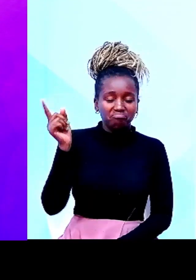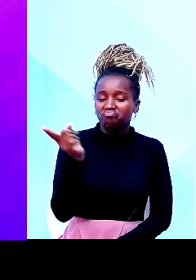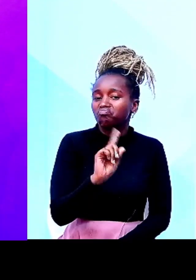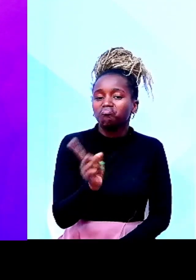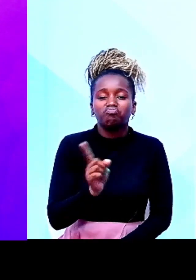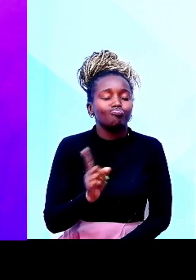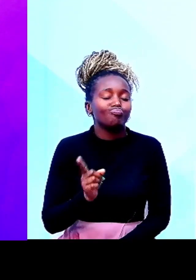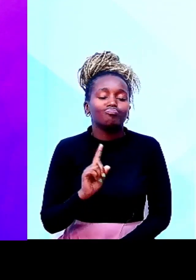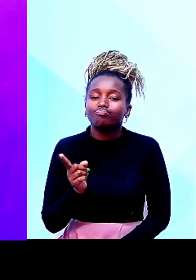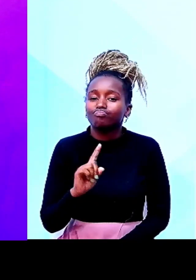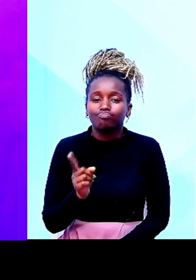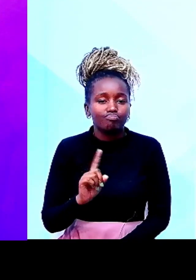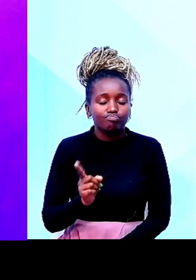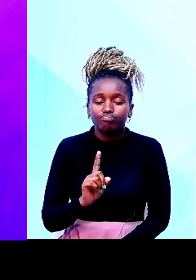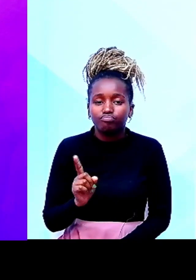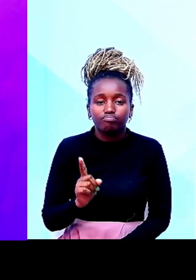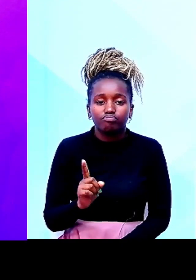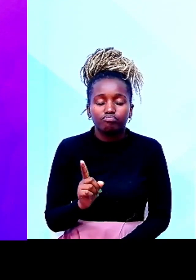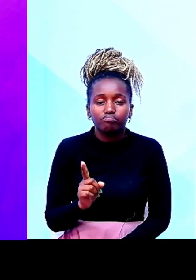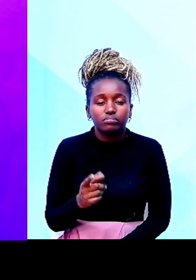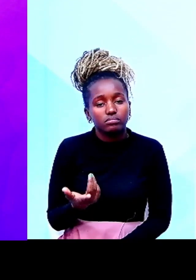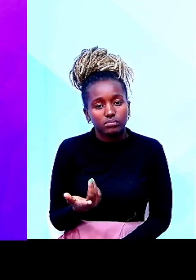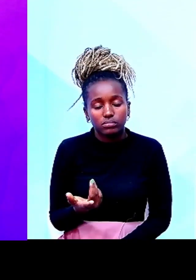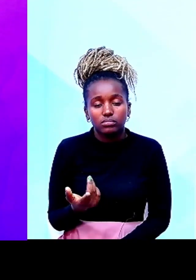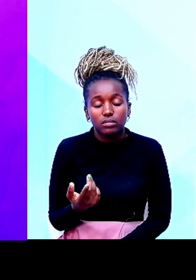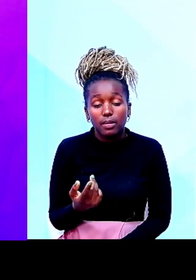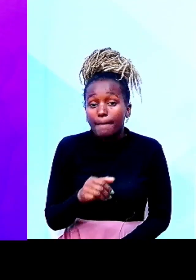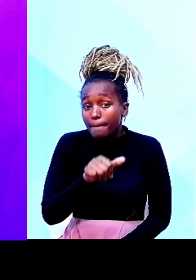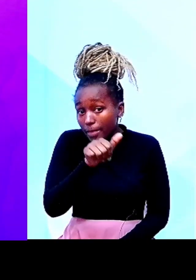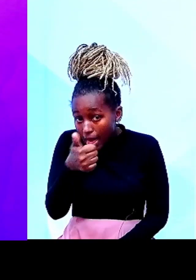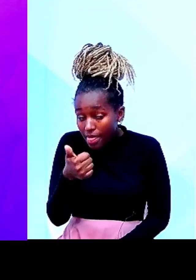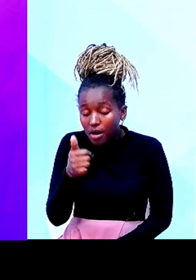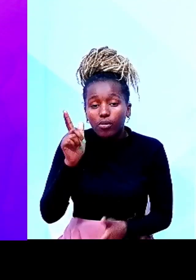And then there's also